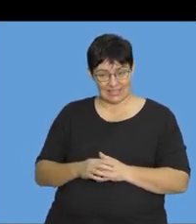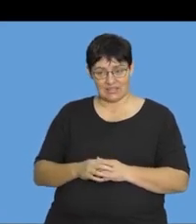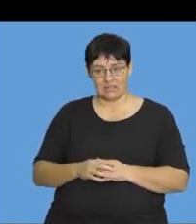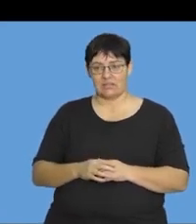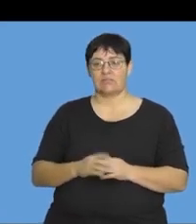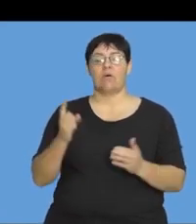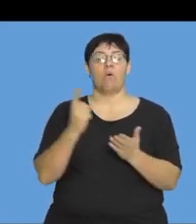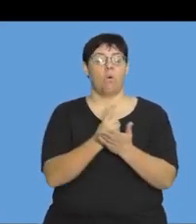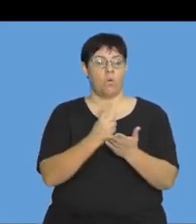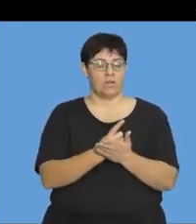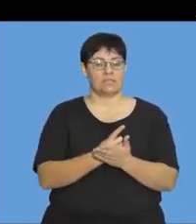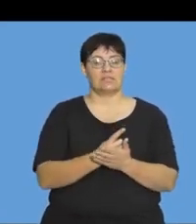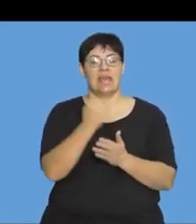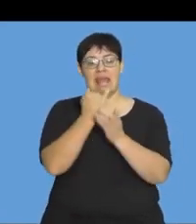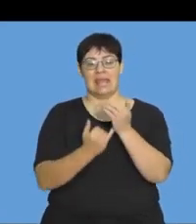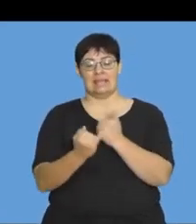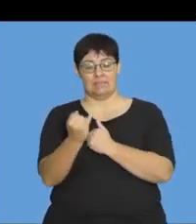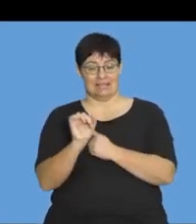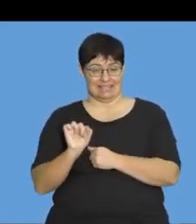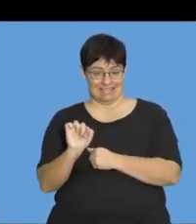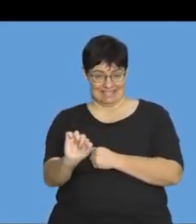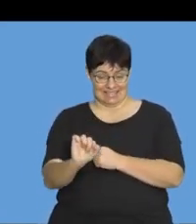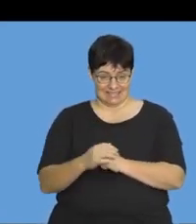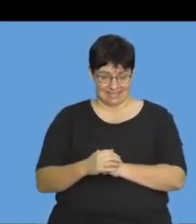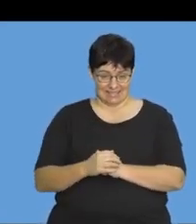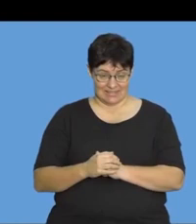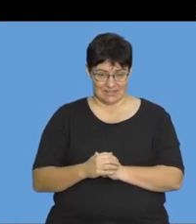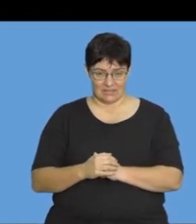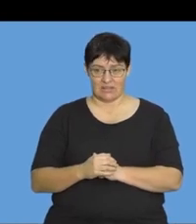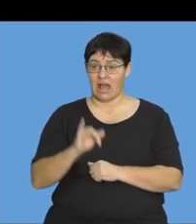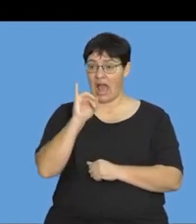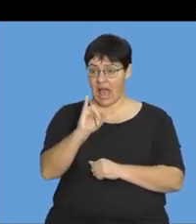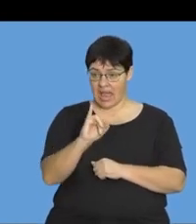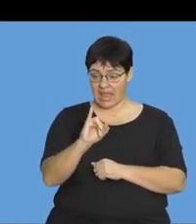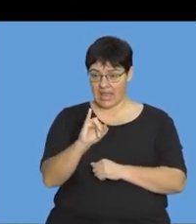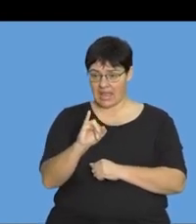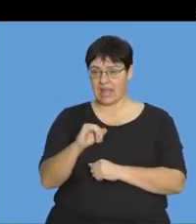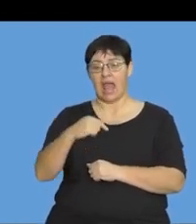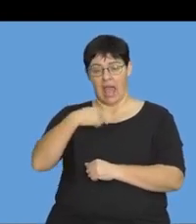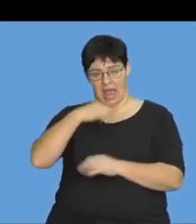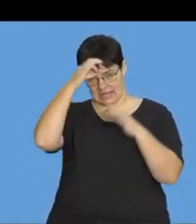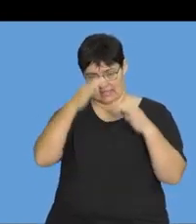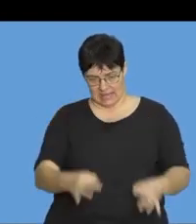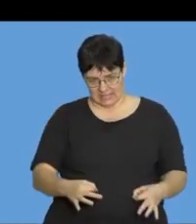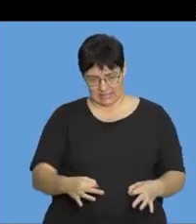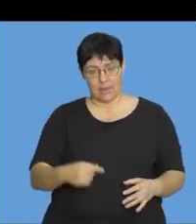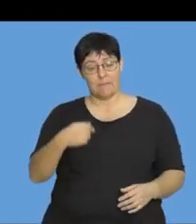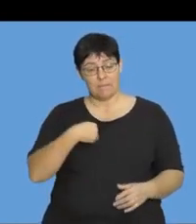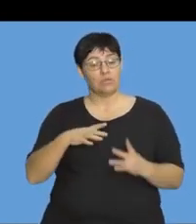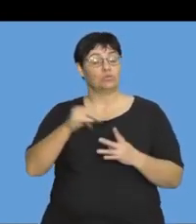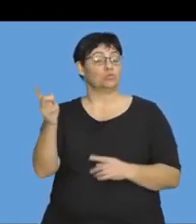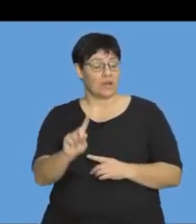is always my independent. What does I start with? I decided. What did I